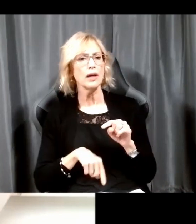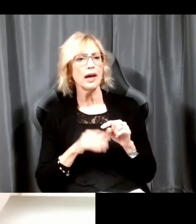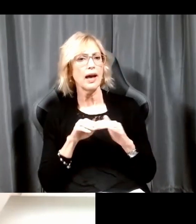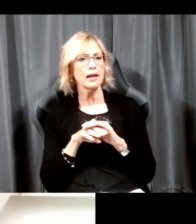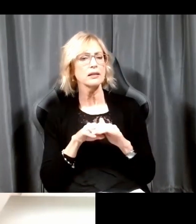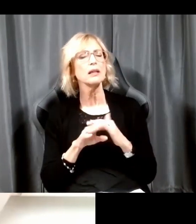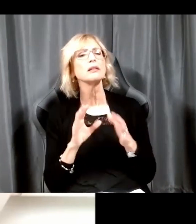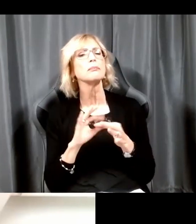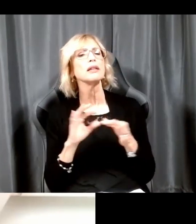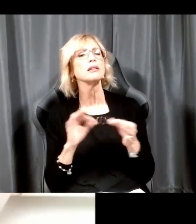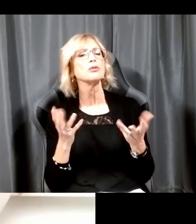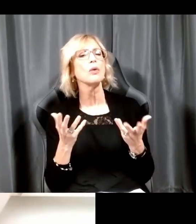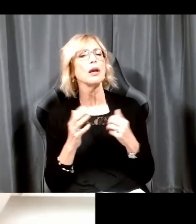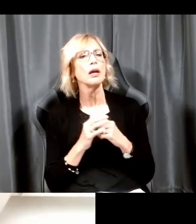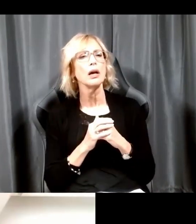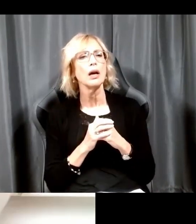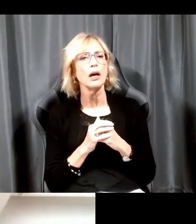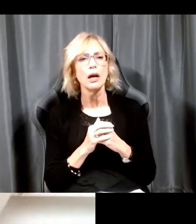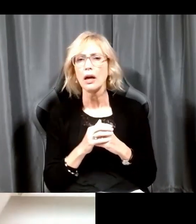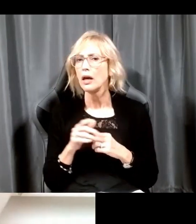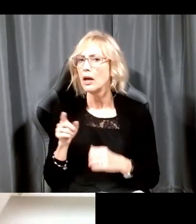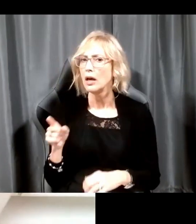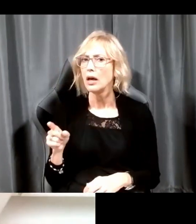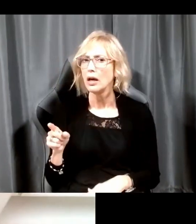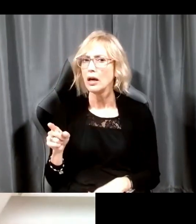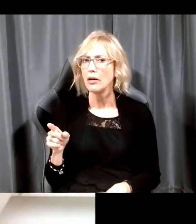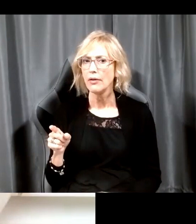you? The one on the chat box.